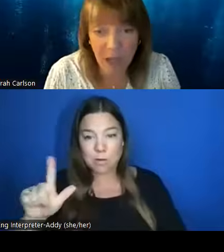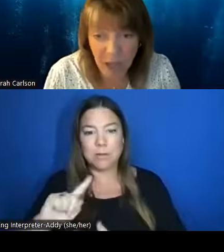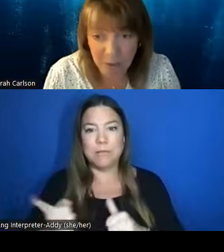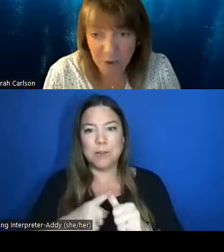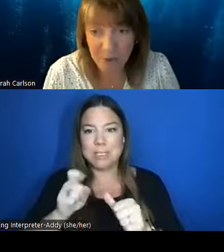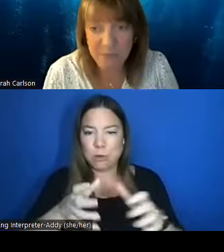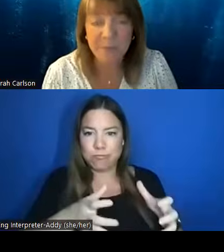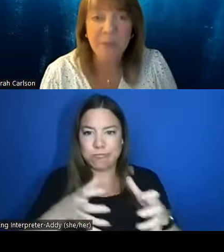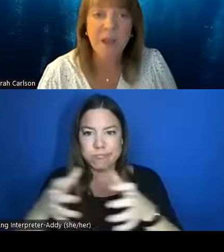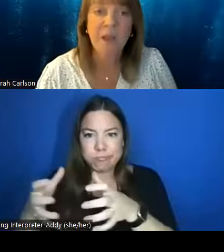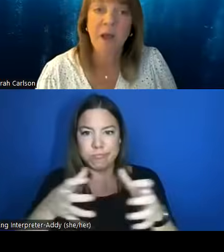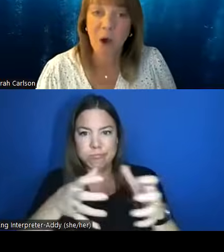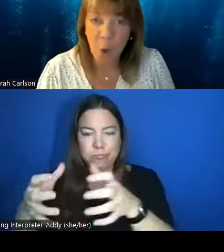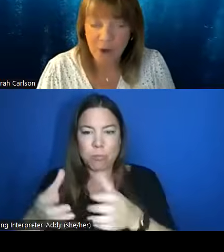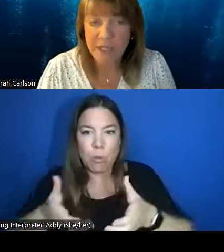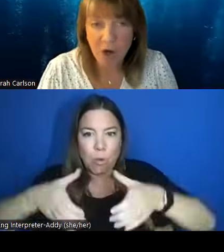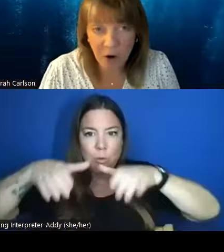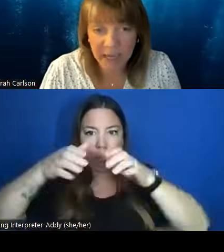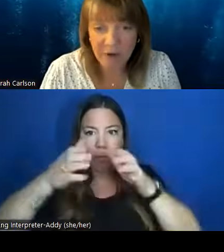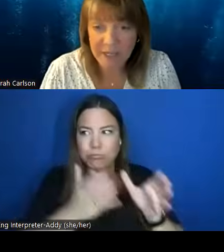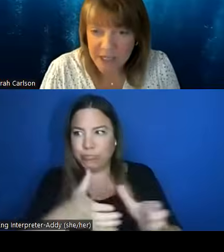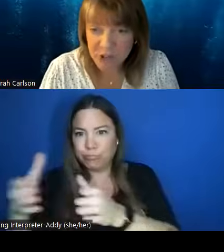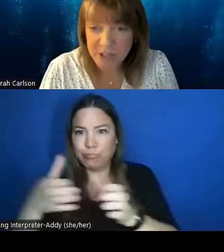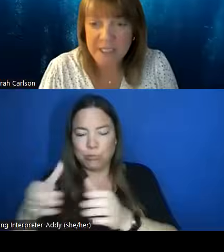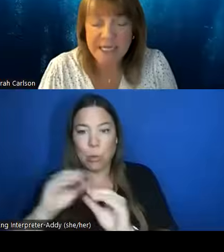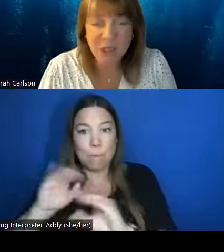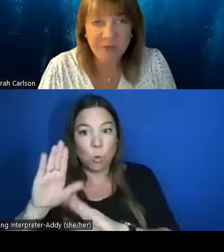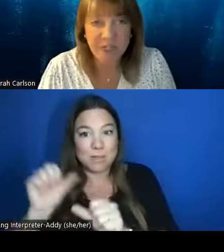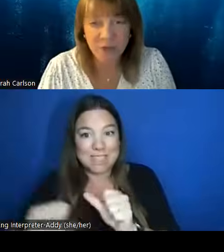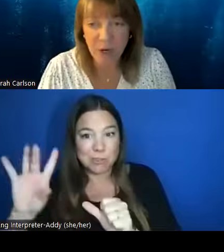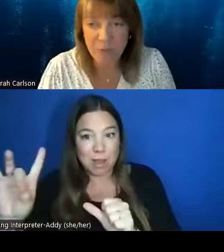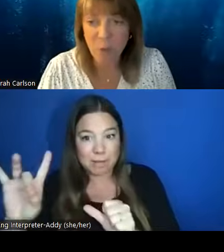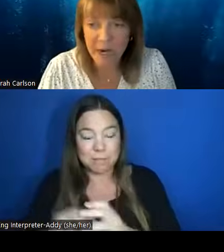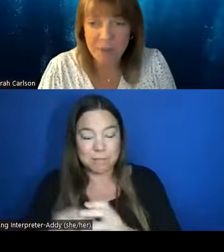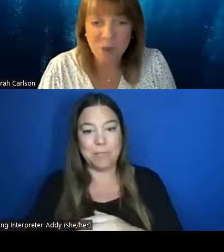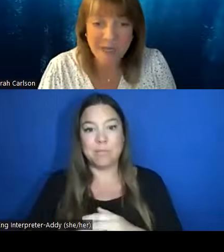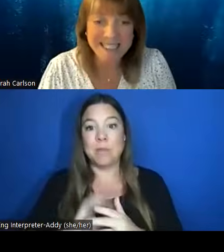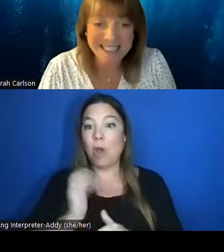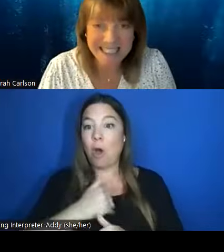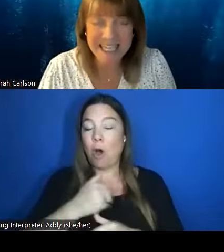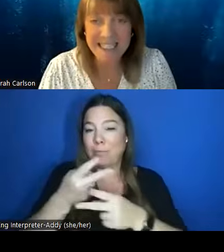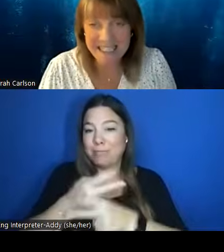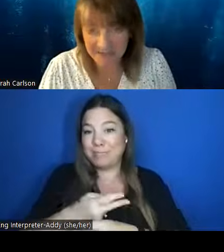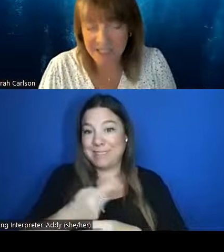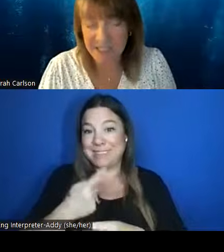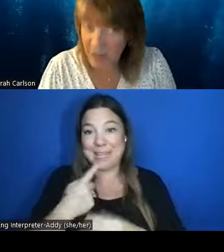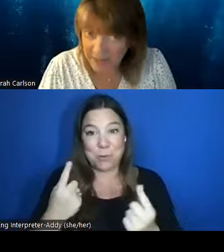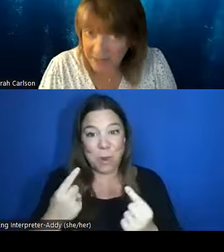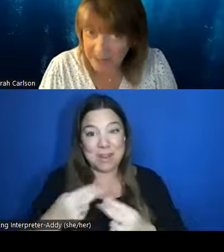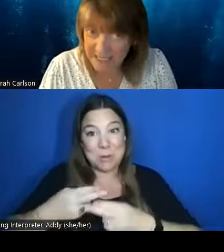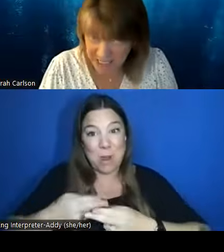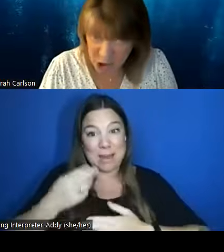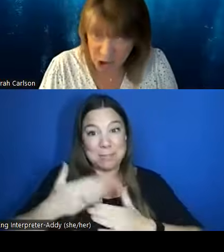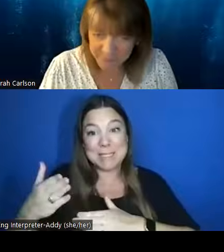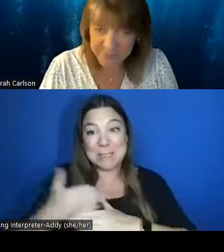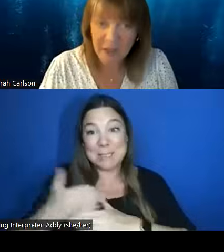marble column drums. According to our calculations, each of these drums weighed between 6 and 7